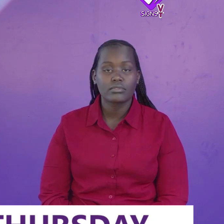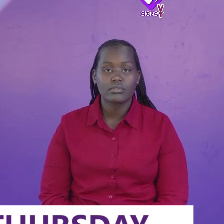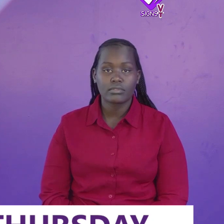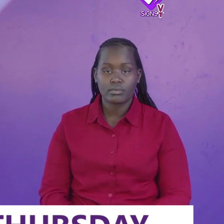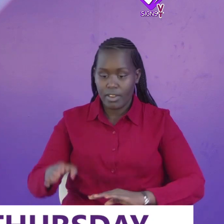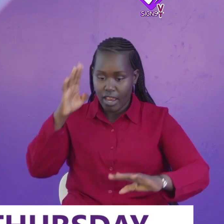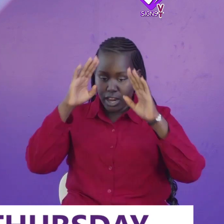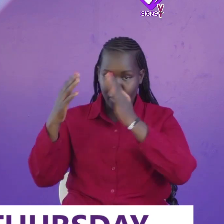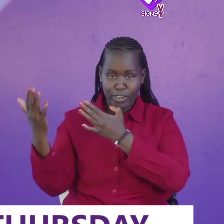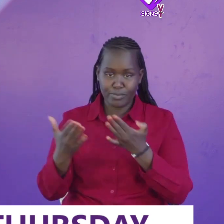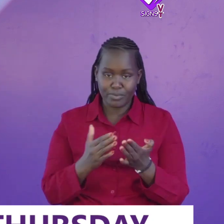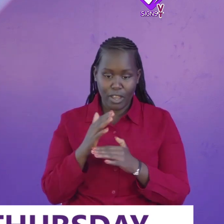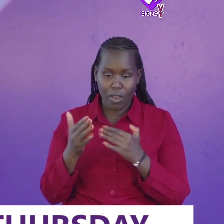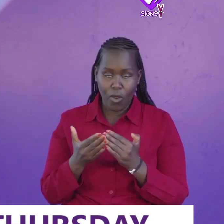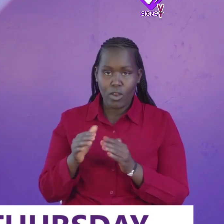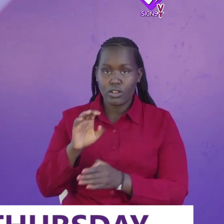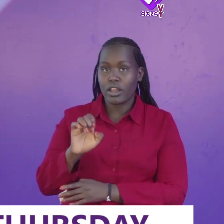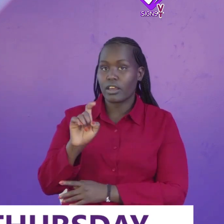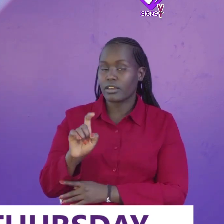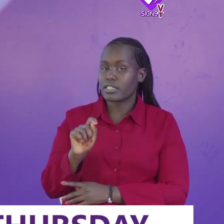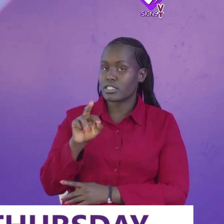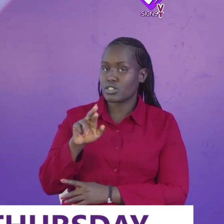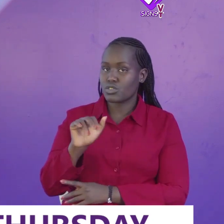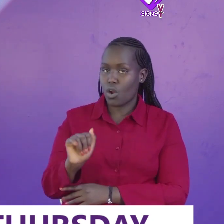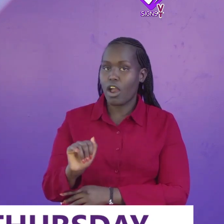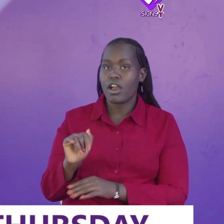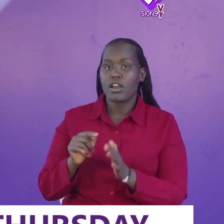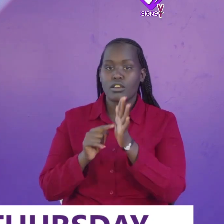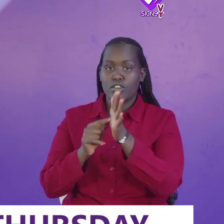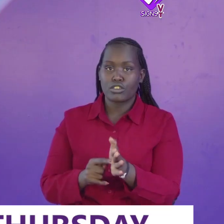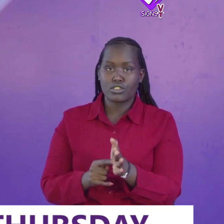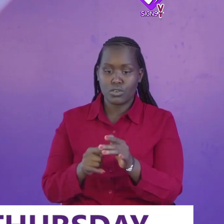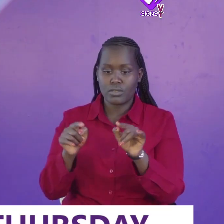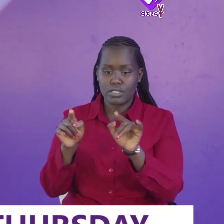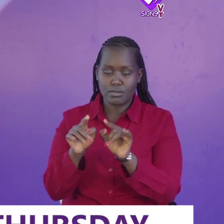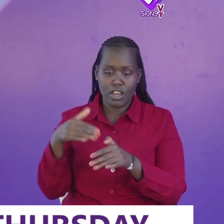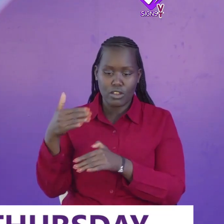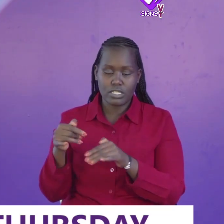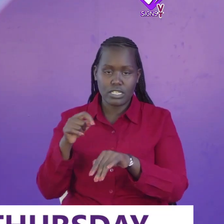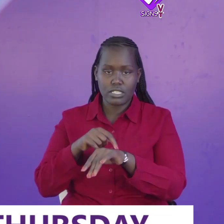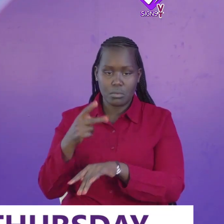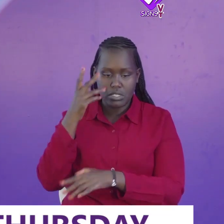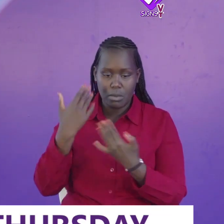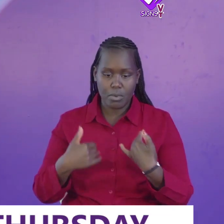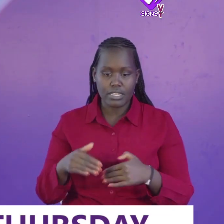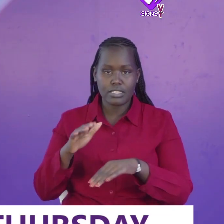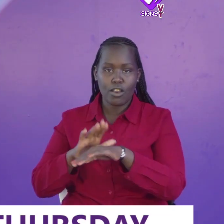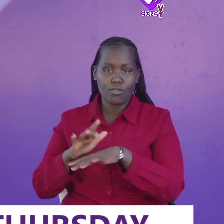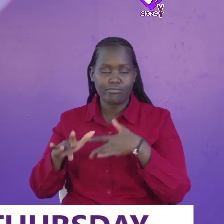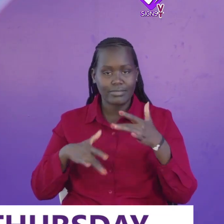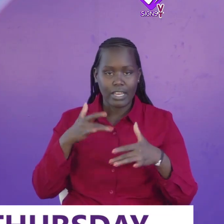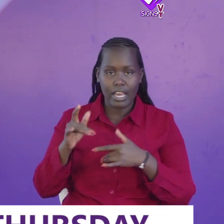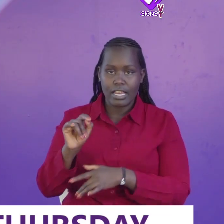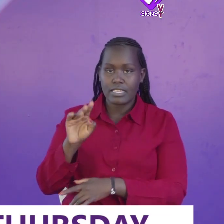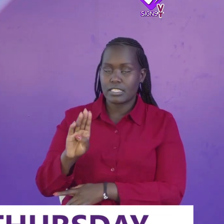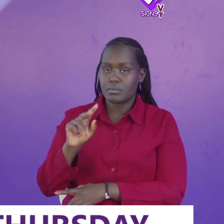Hey there, karibuni sana to the Extravaganza Show. Kama kawaida unajuanga ukiniona leo ni good vibes and inshallah I mean TBT,